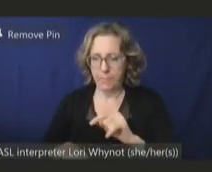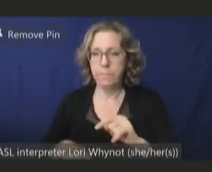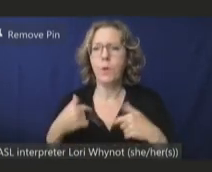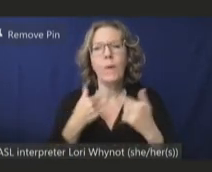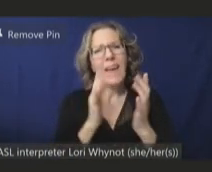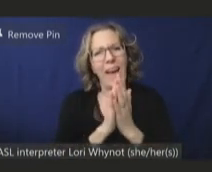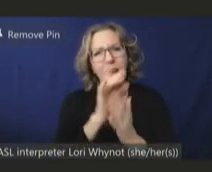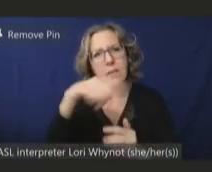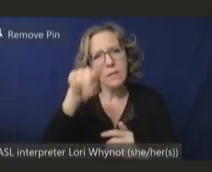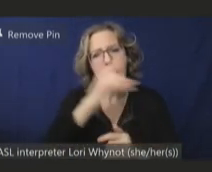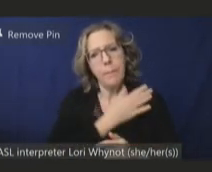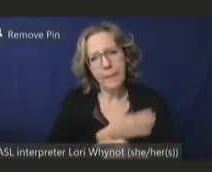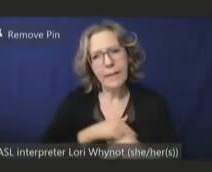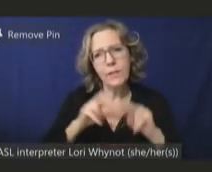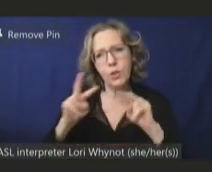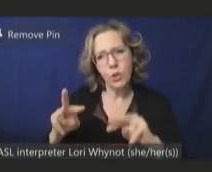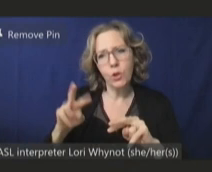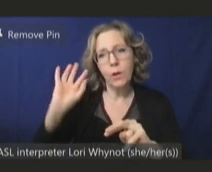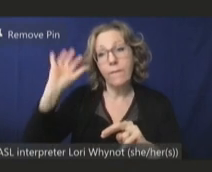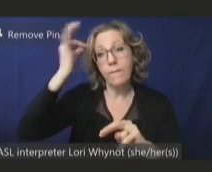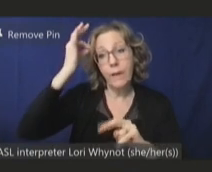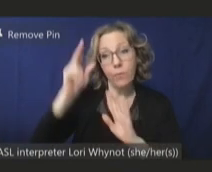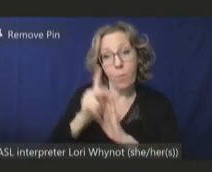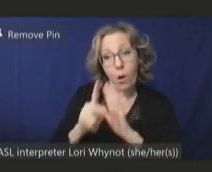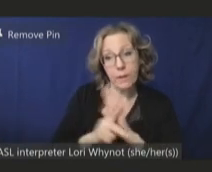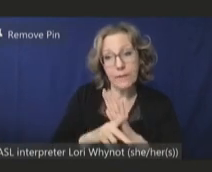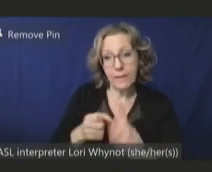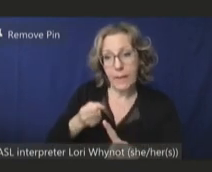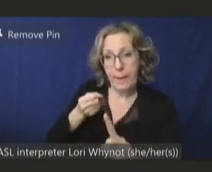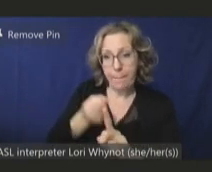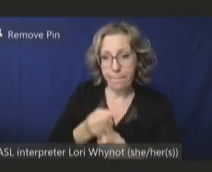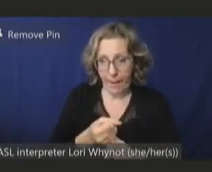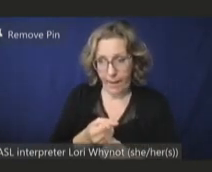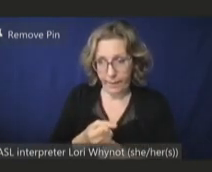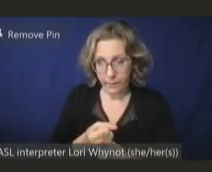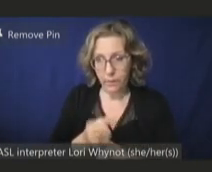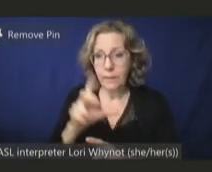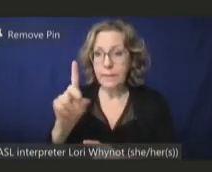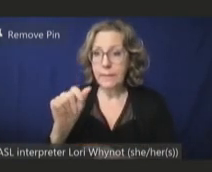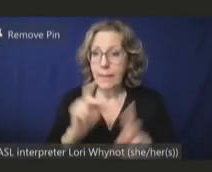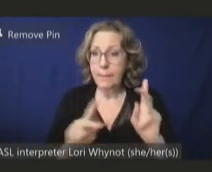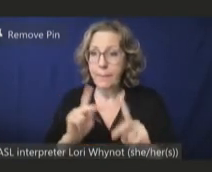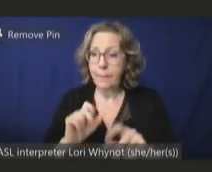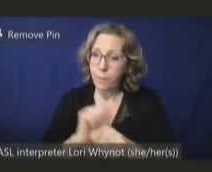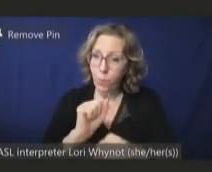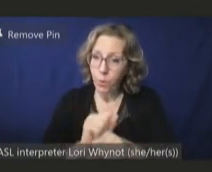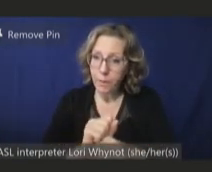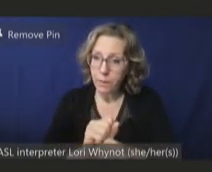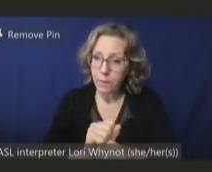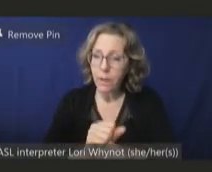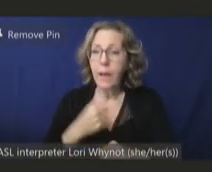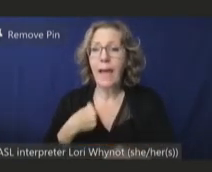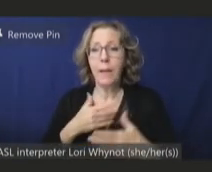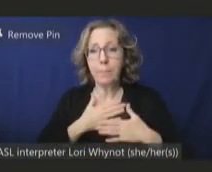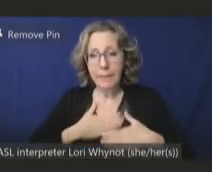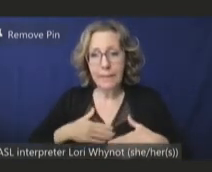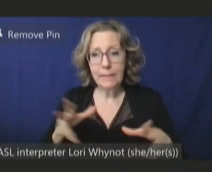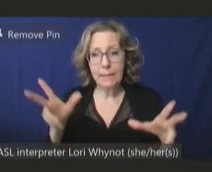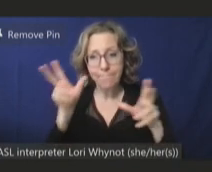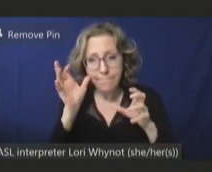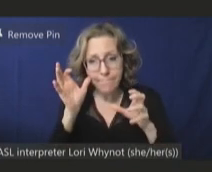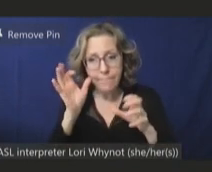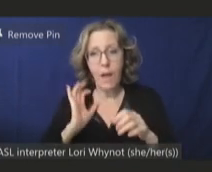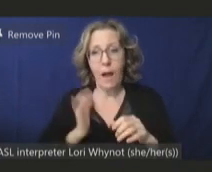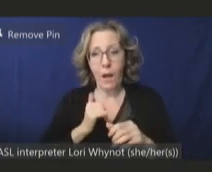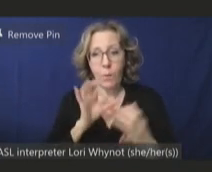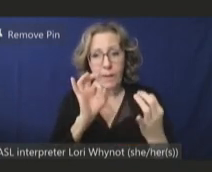impact employment and to take our input as people who work on the ground and see our constituents and what they struggle